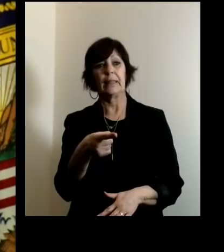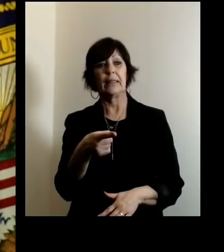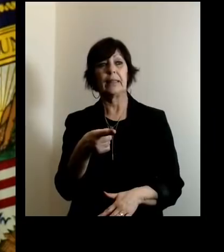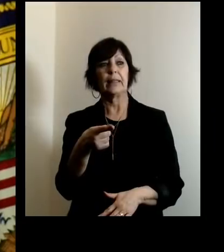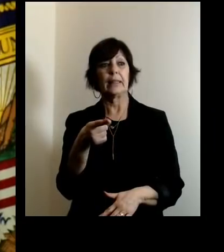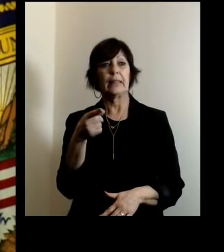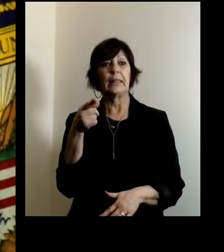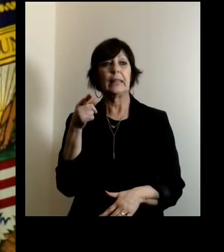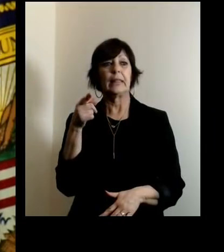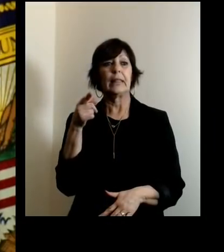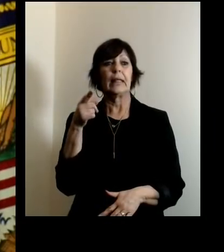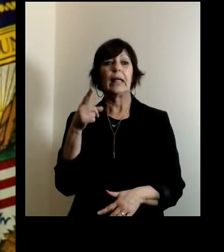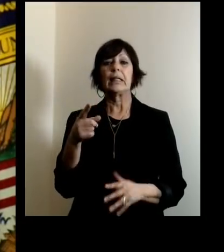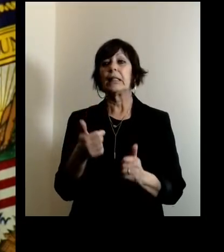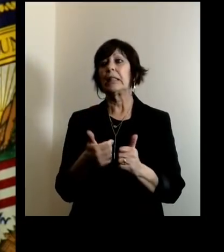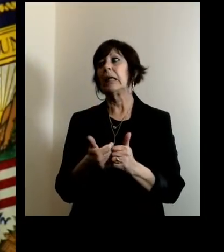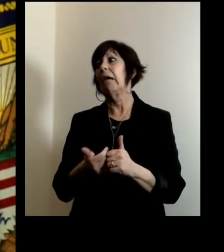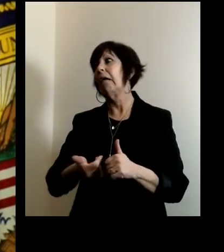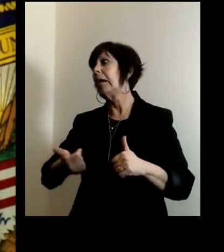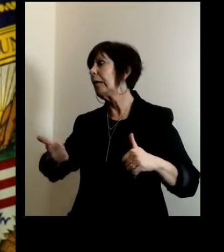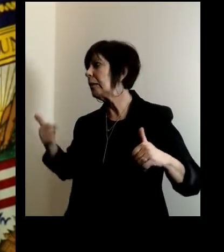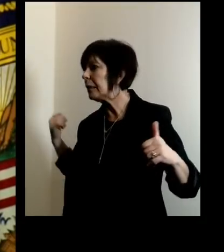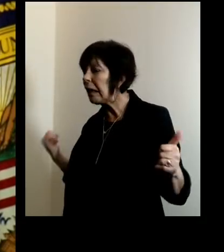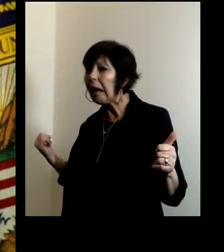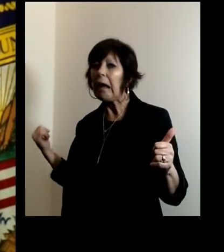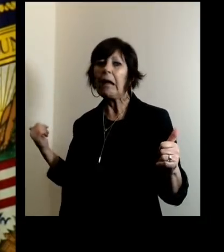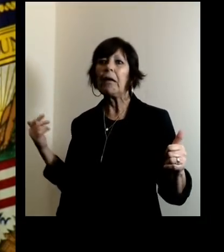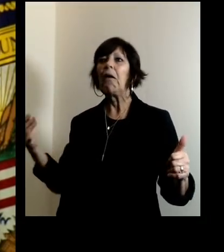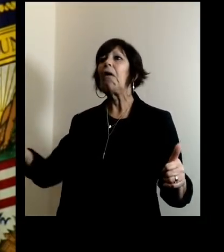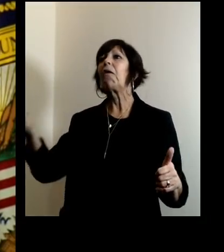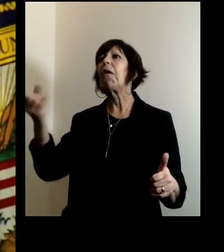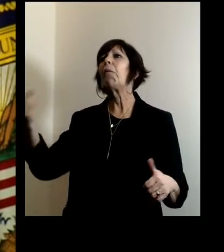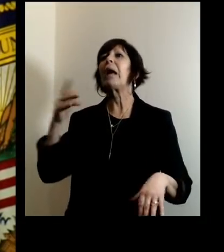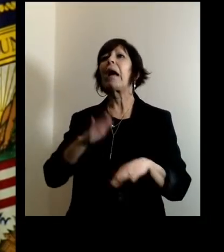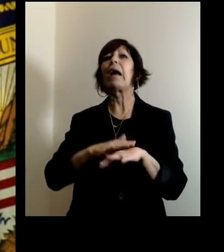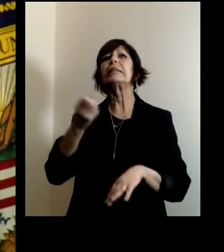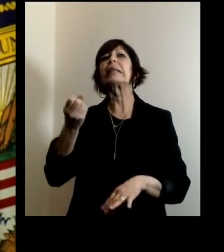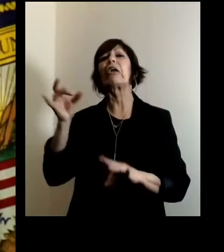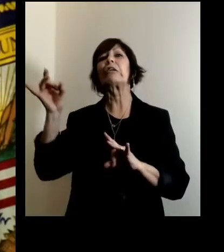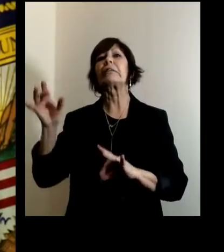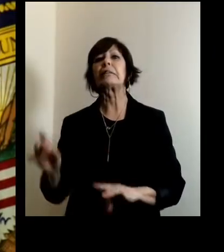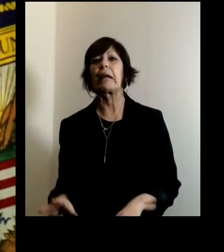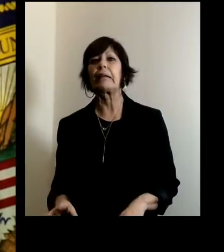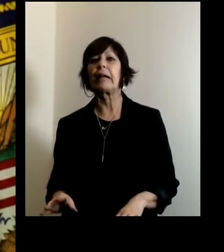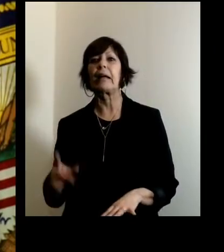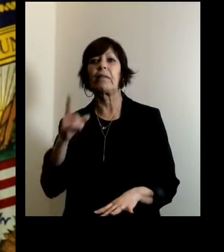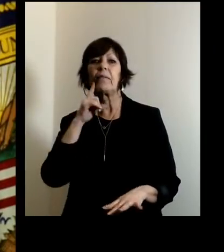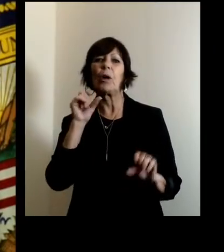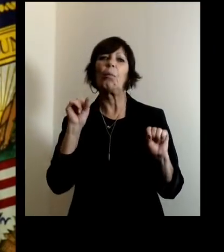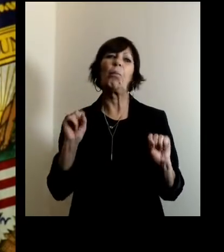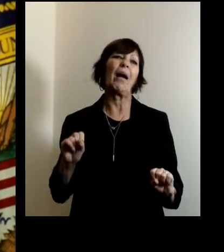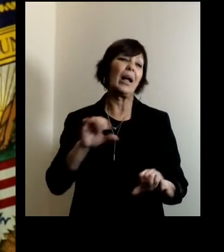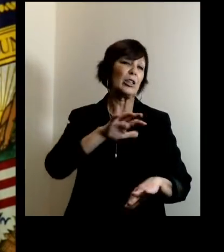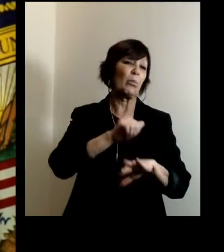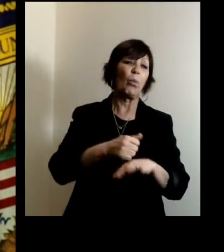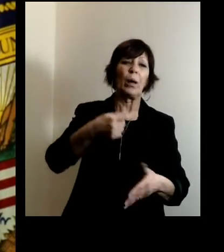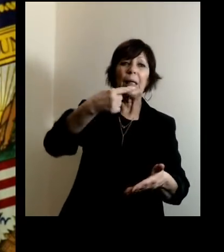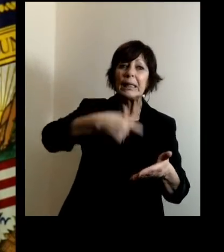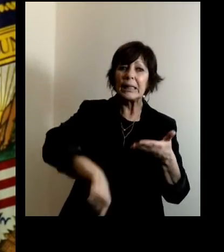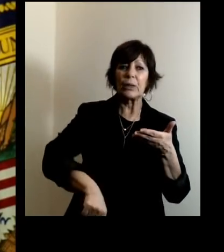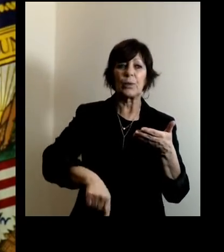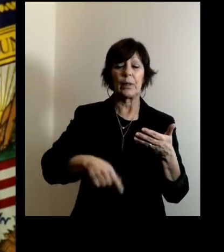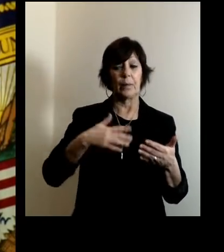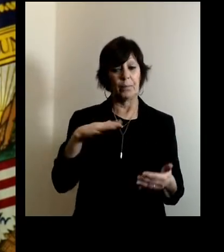serious testing backlog. They said to call back on Saturday or Sunday for a possible appointment next week.